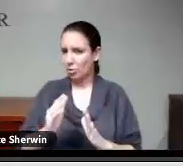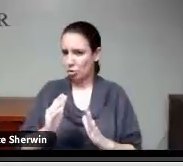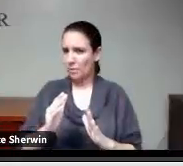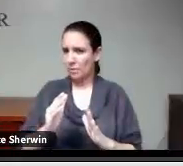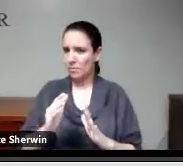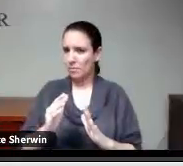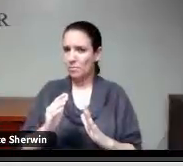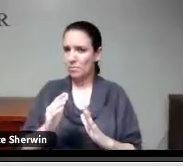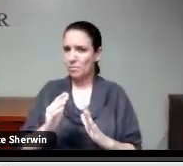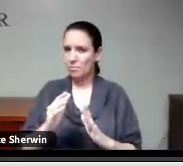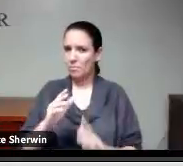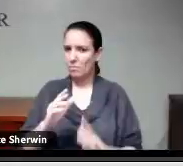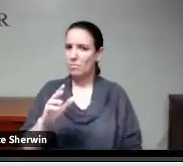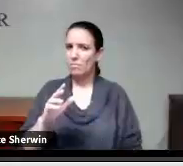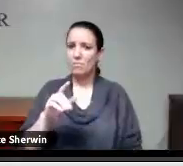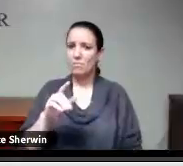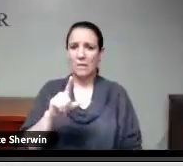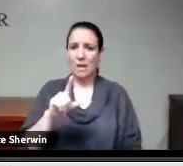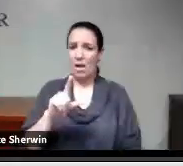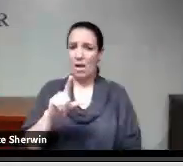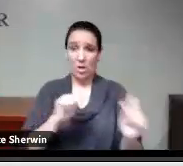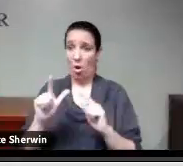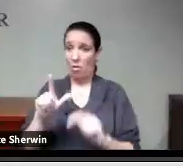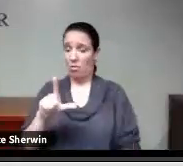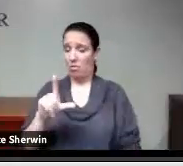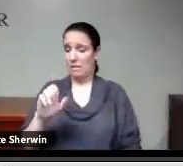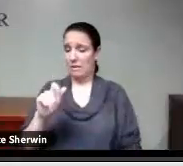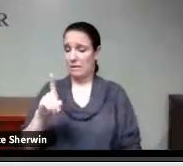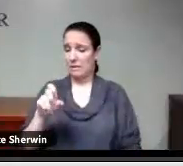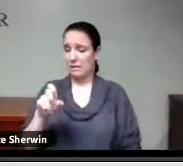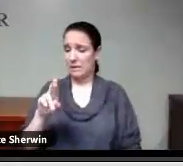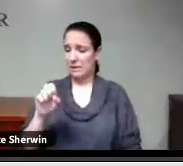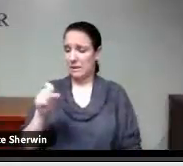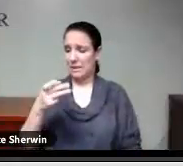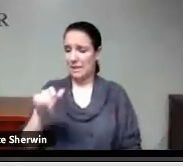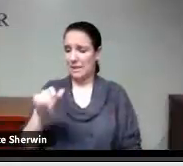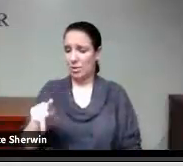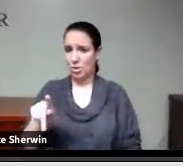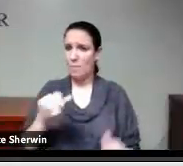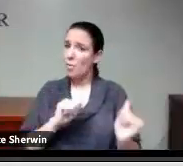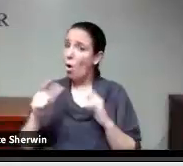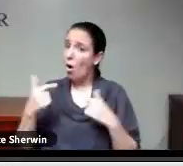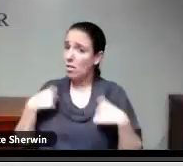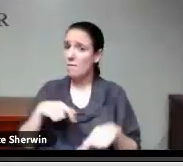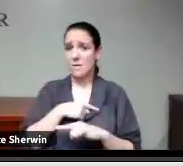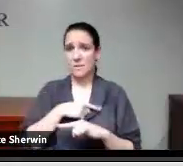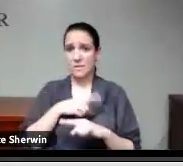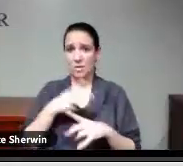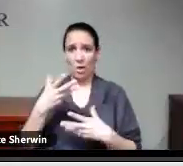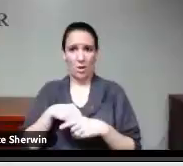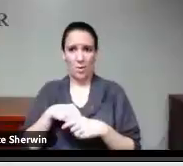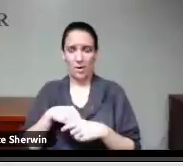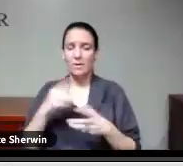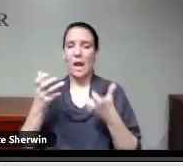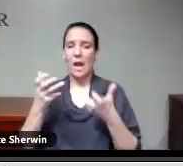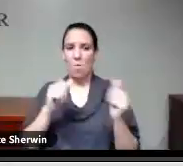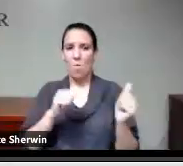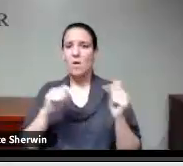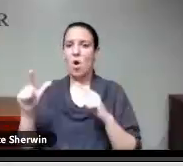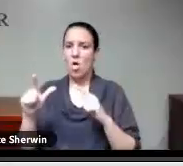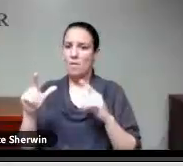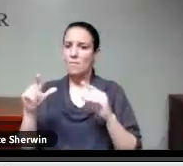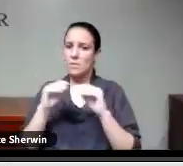small L, meaning all of us as leaders, all of us as agents, all of us as the face of the library. We want all of us to be more